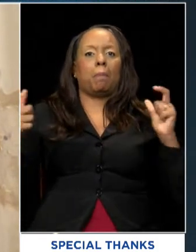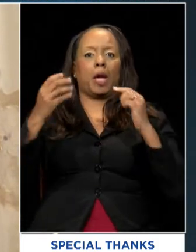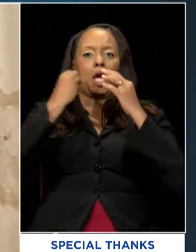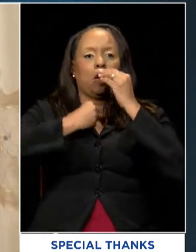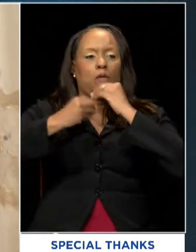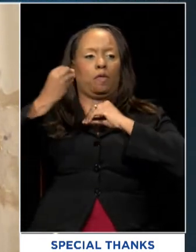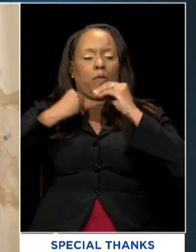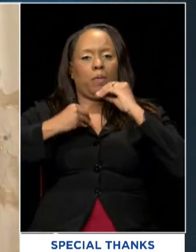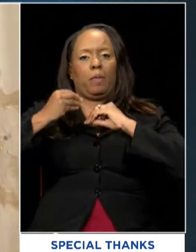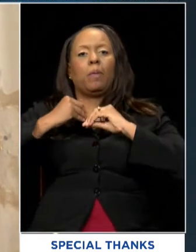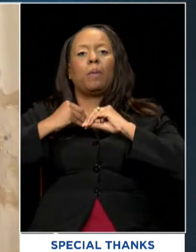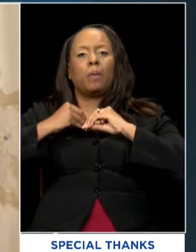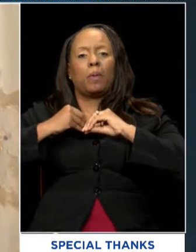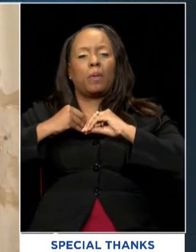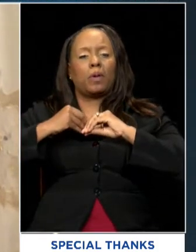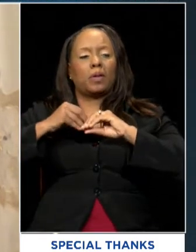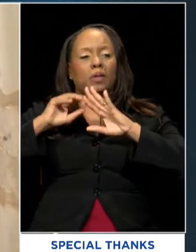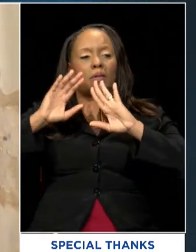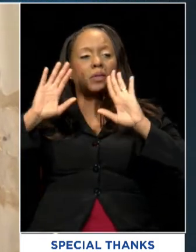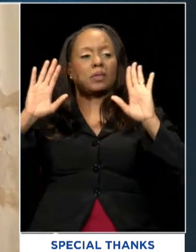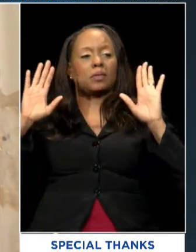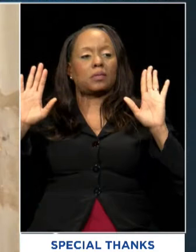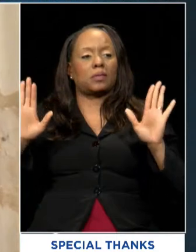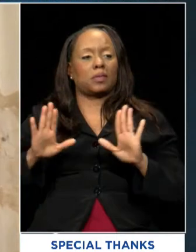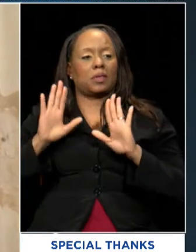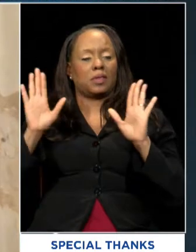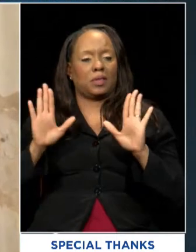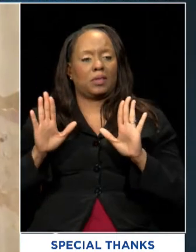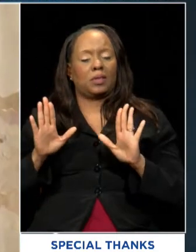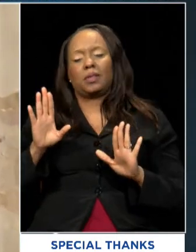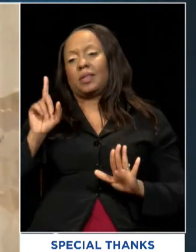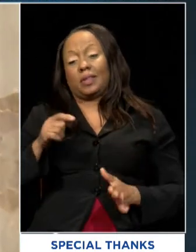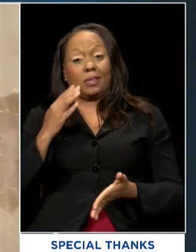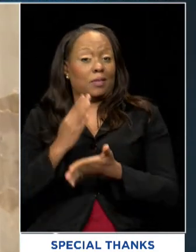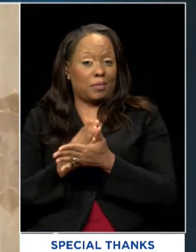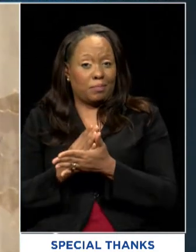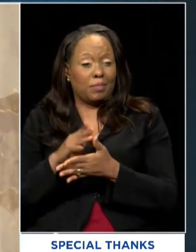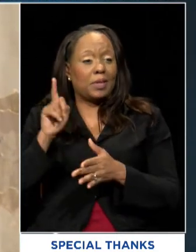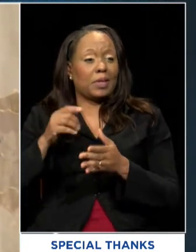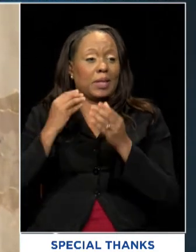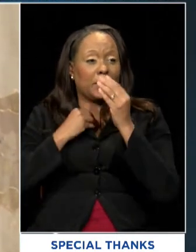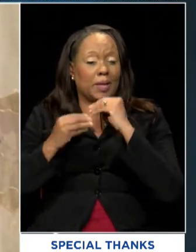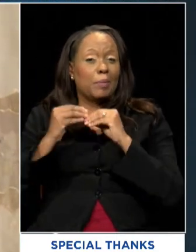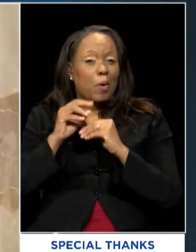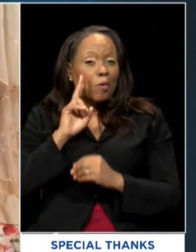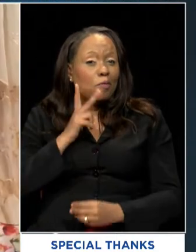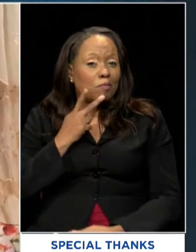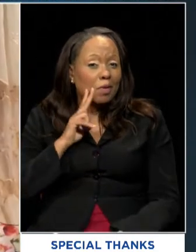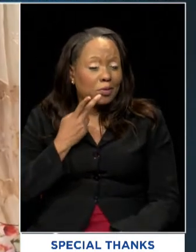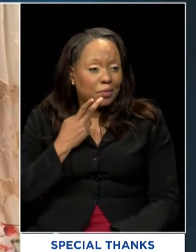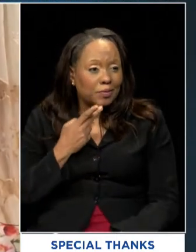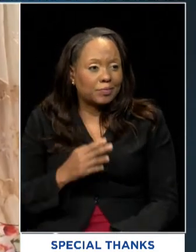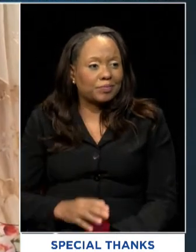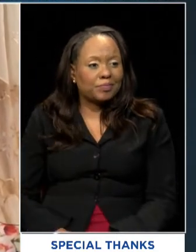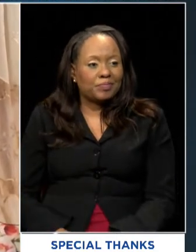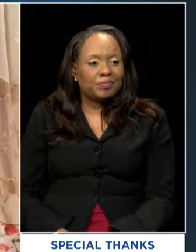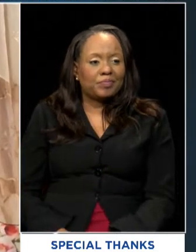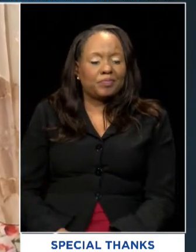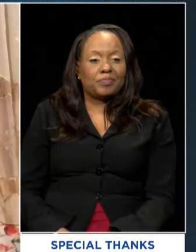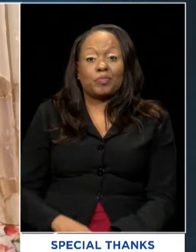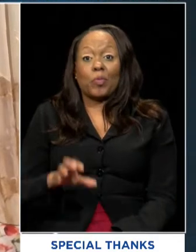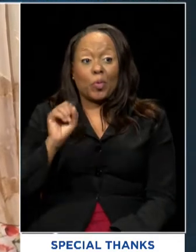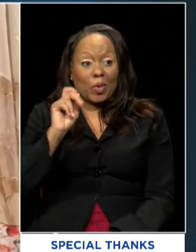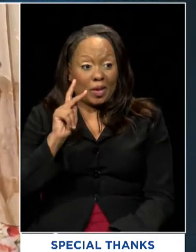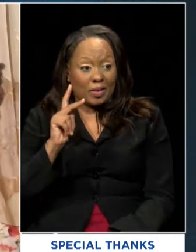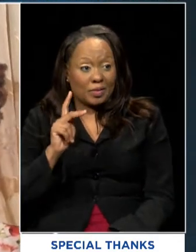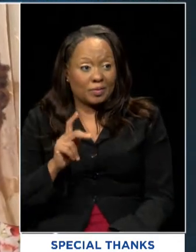nutritious on Sunday. You really do need to get away from that. Okay. All right. So that sounds good. And